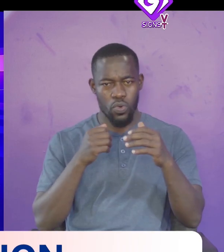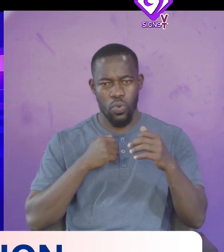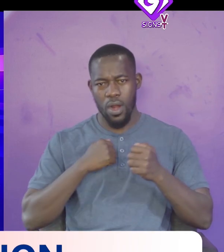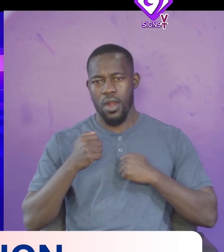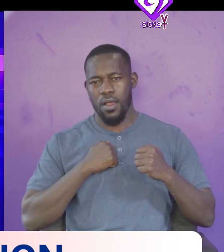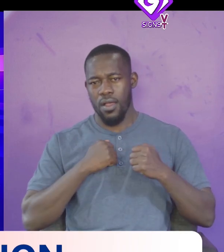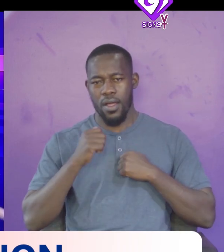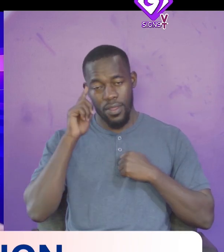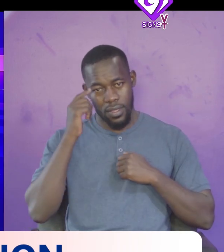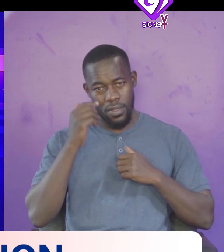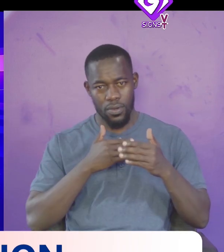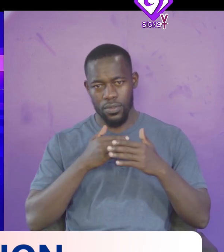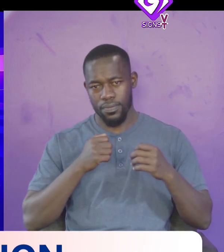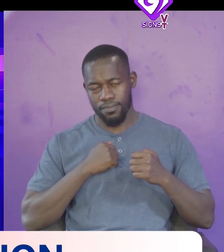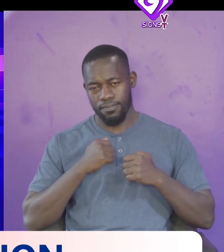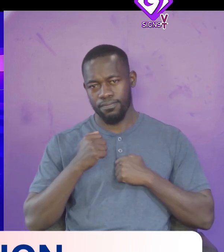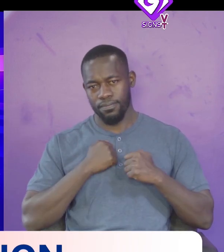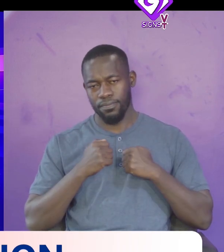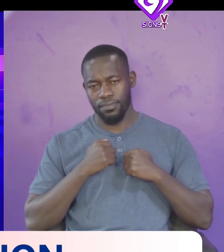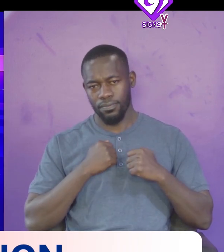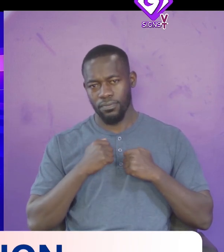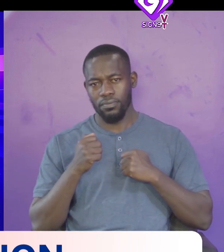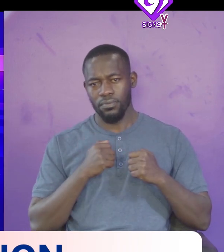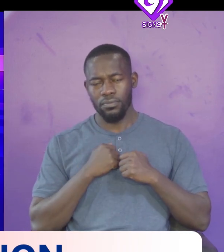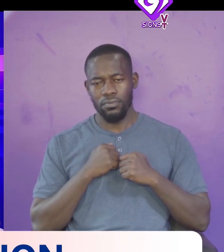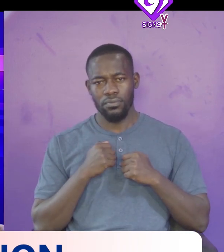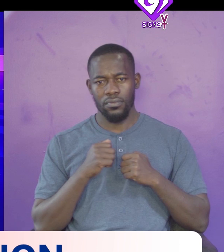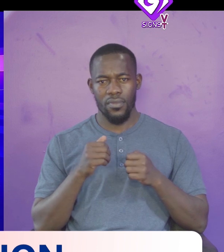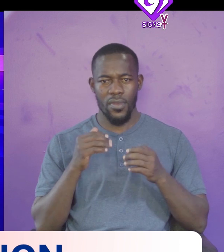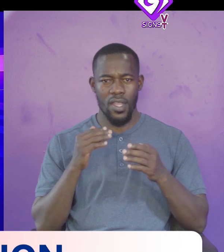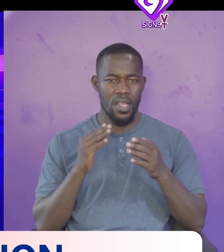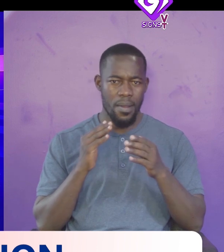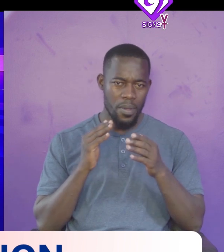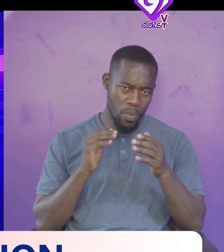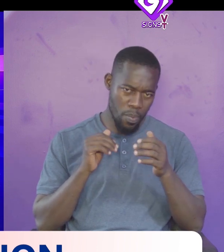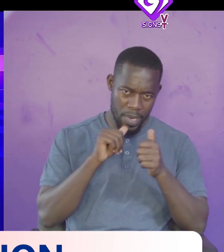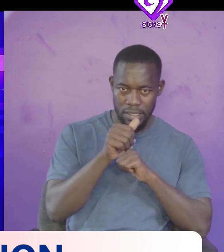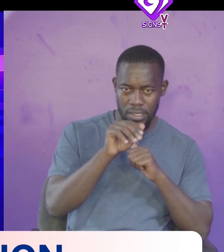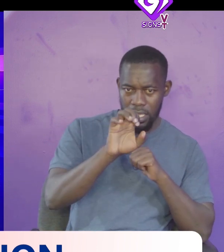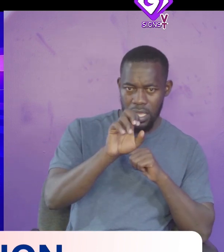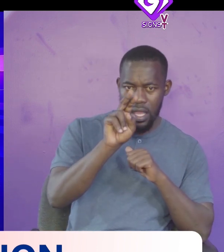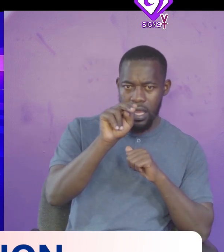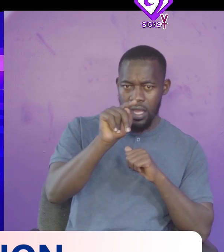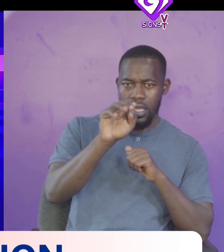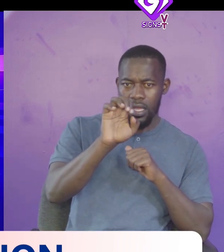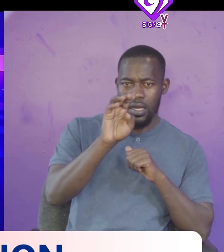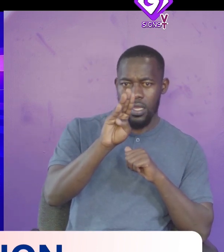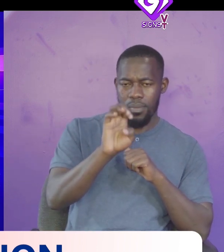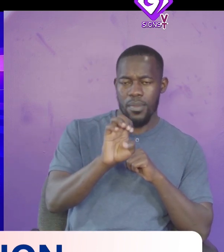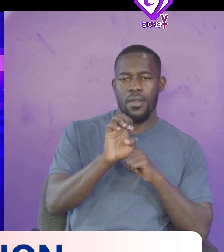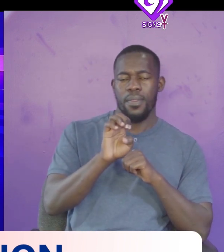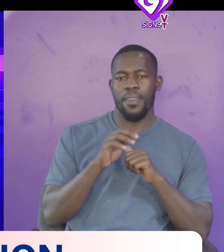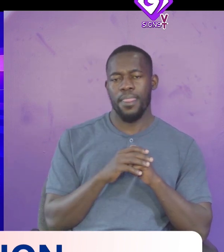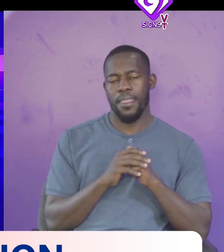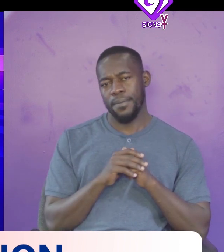think so, but past Entebbe. Just once you've gone past Entebbe, then there's a kanini you take there. Okay.